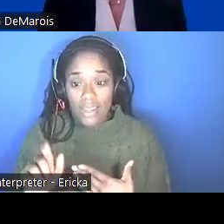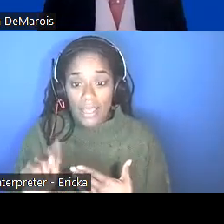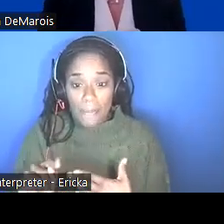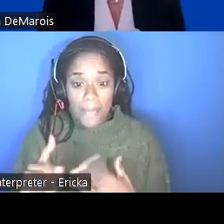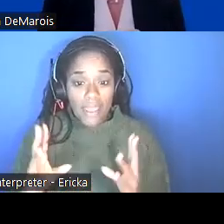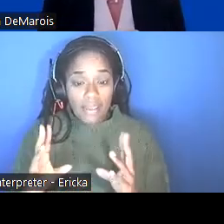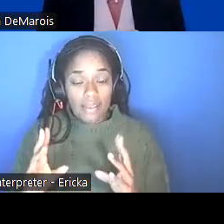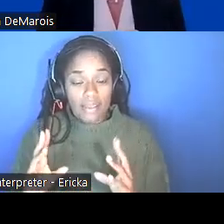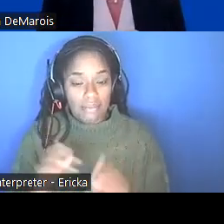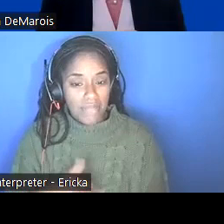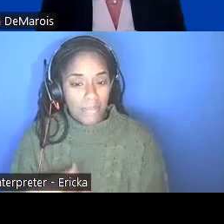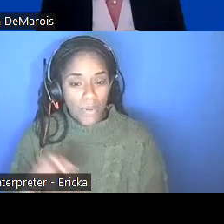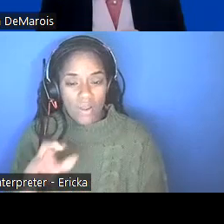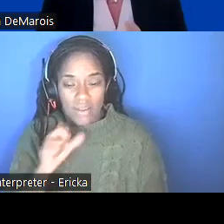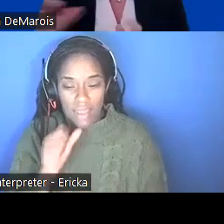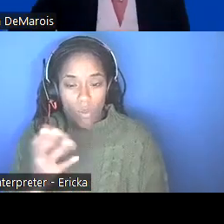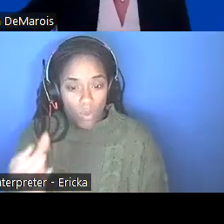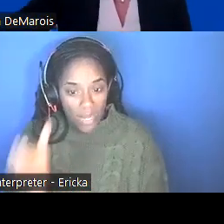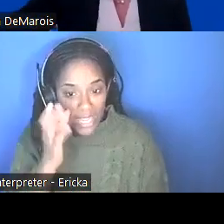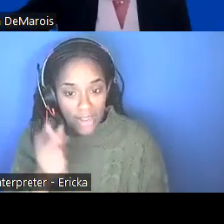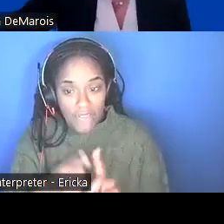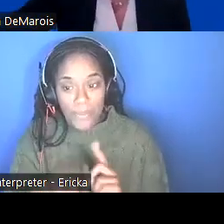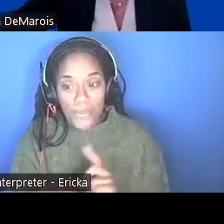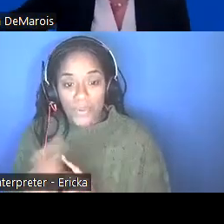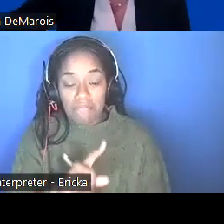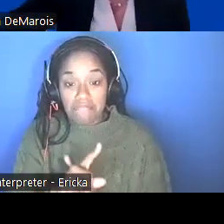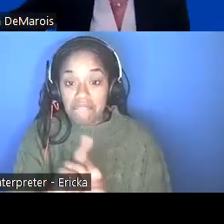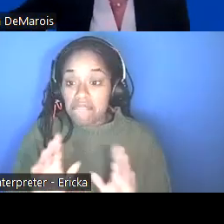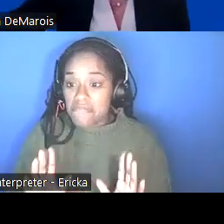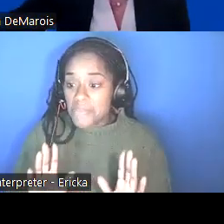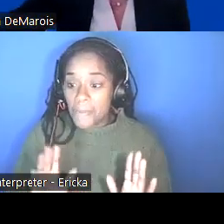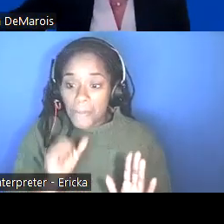not. We want to hear from you. And with that, if I don't see any